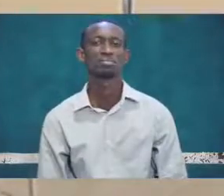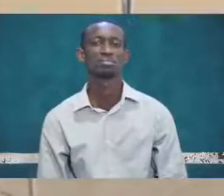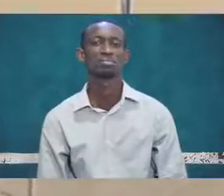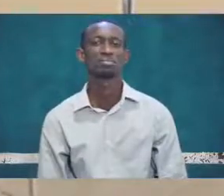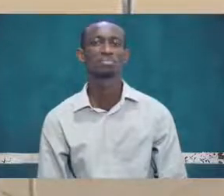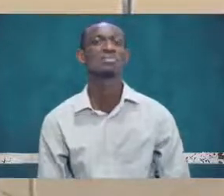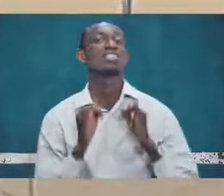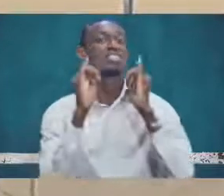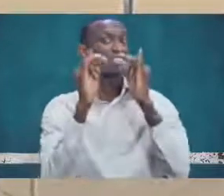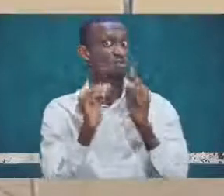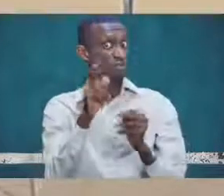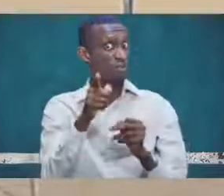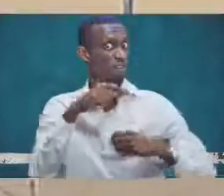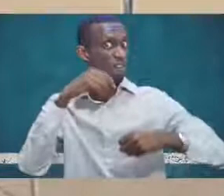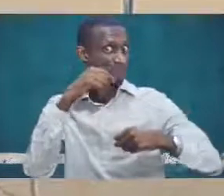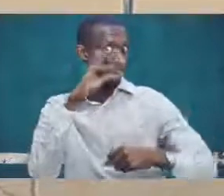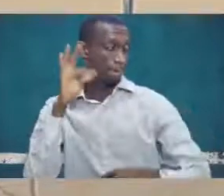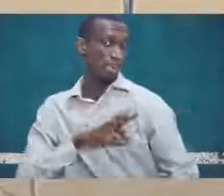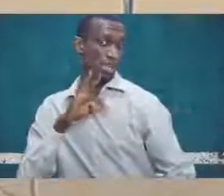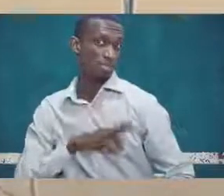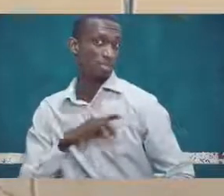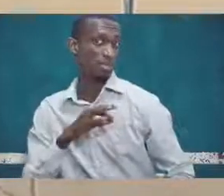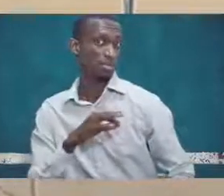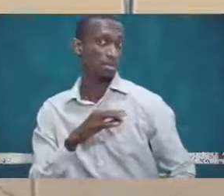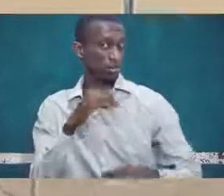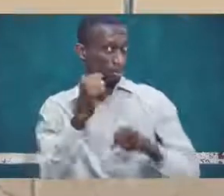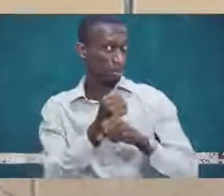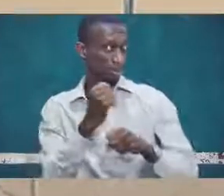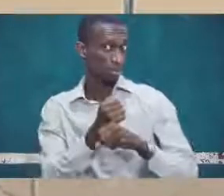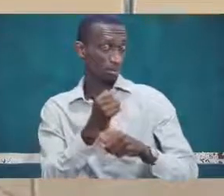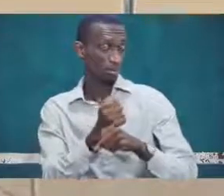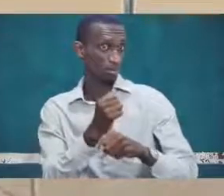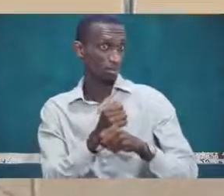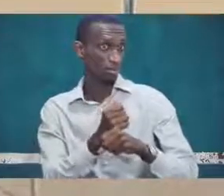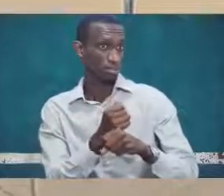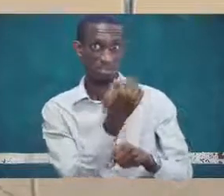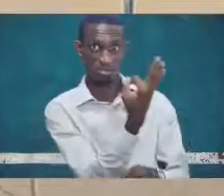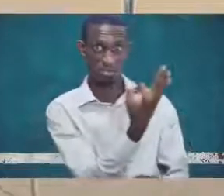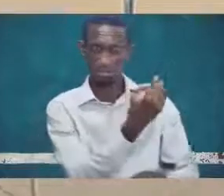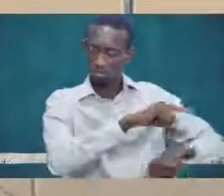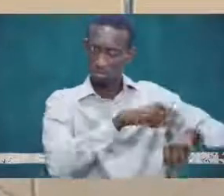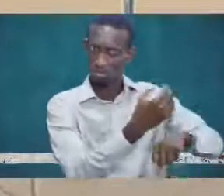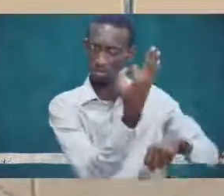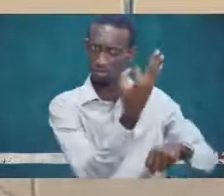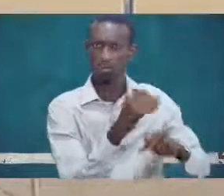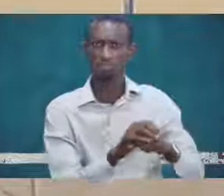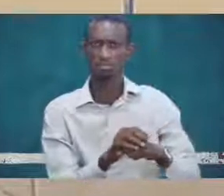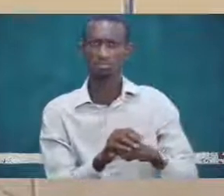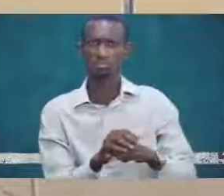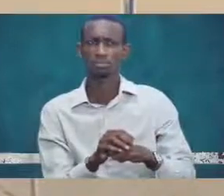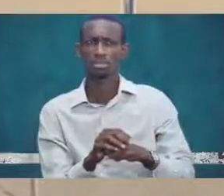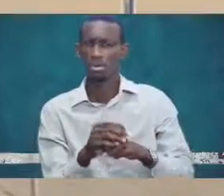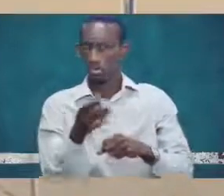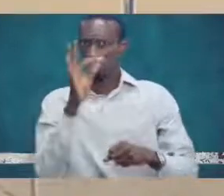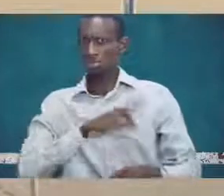So if you're now paid 3 hours, you will get 5,000. Then you multiply 3 as the